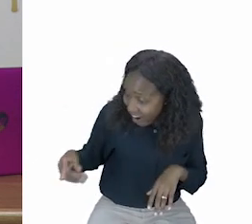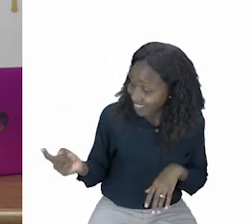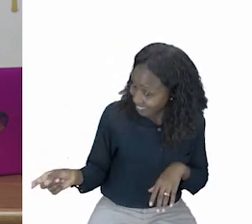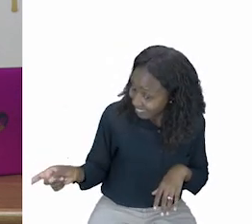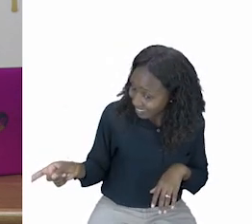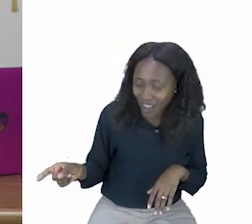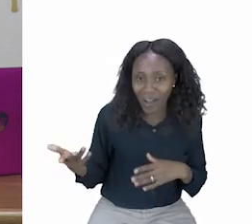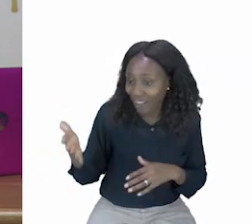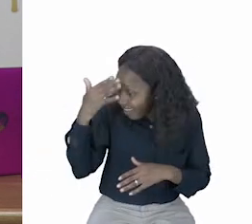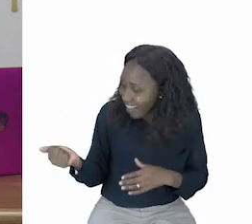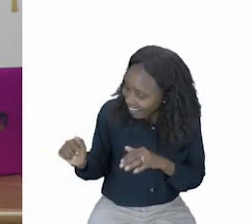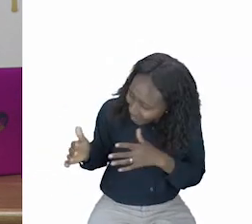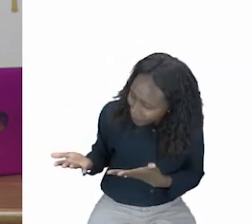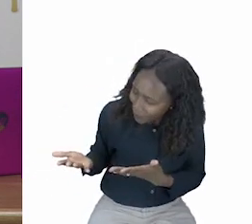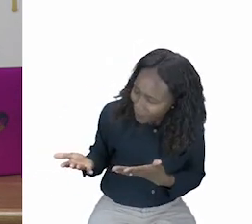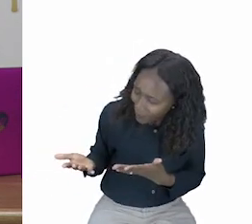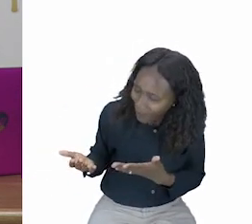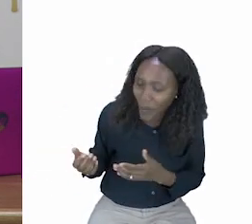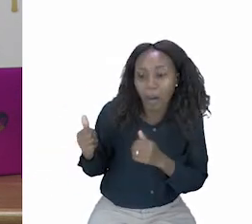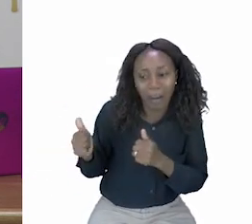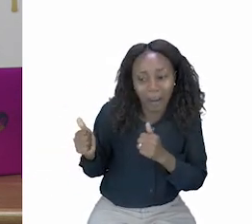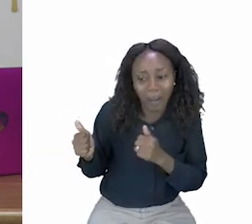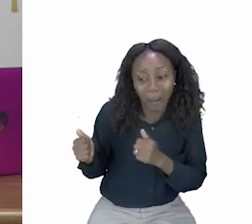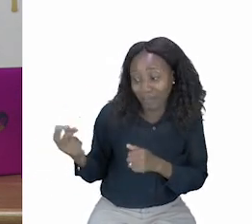is. Hi, Sashi. So from